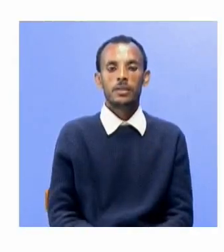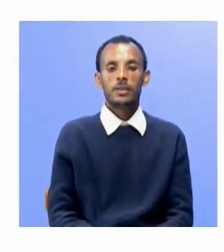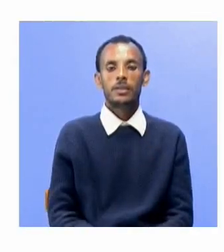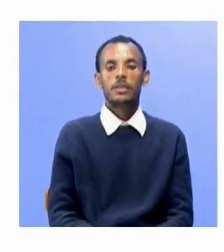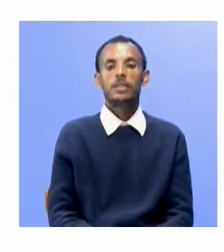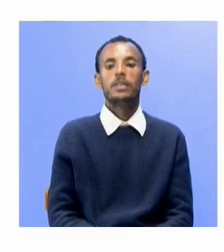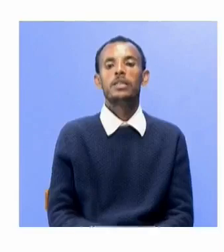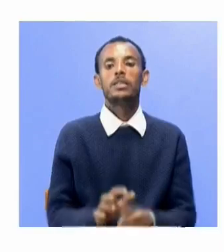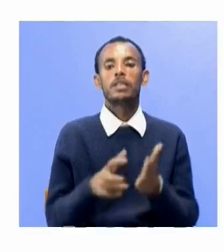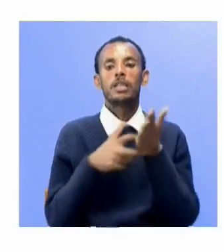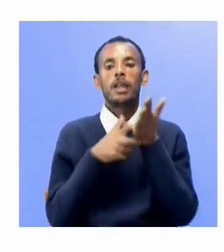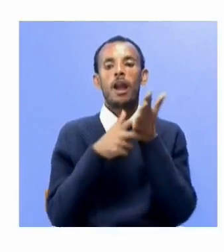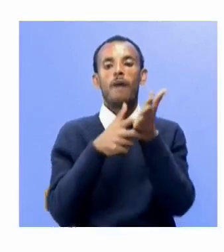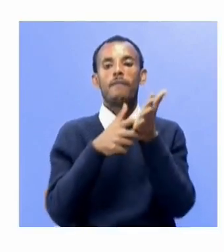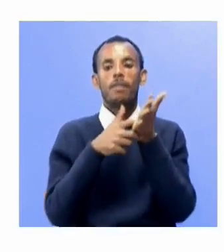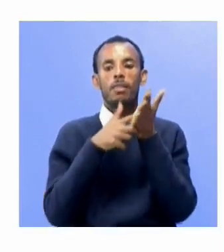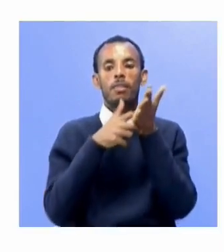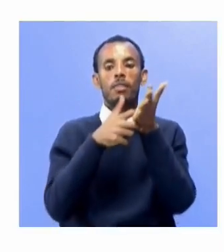traveled